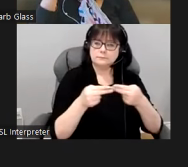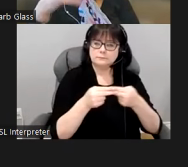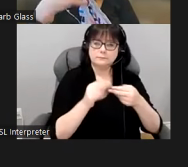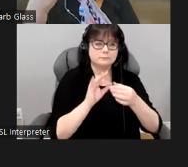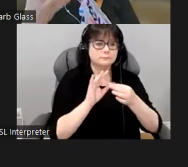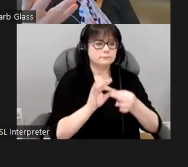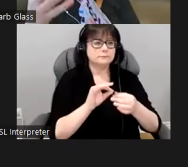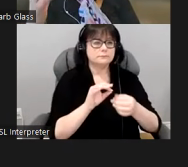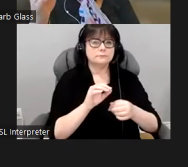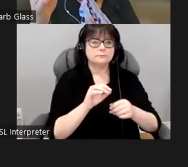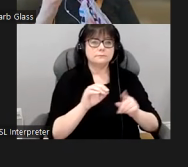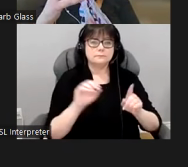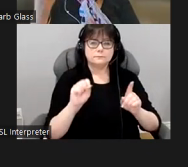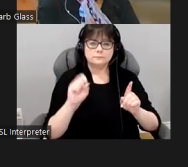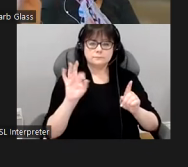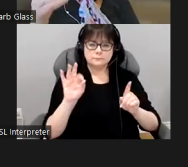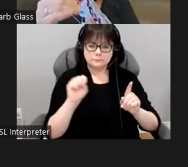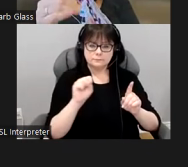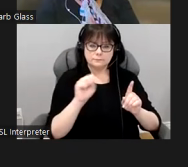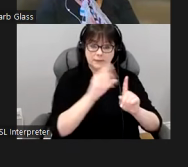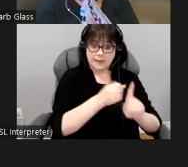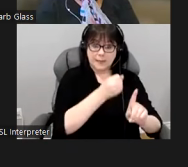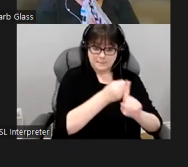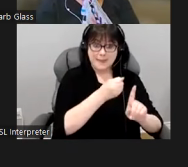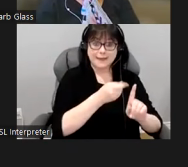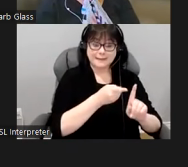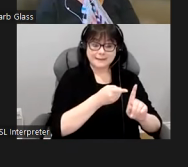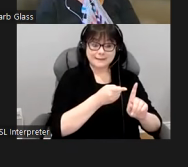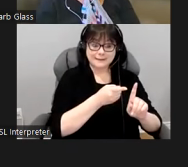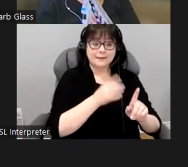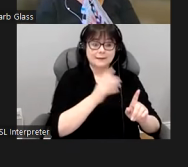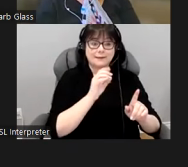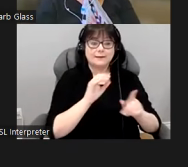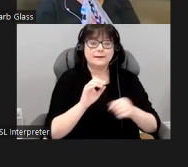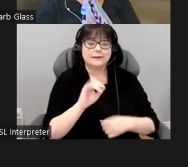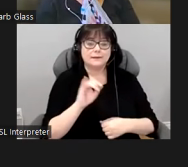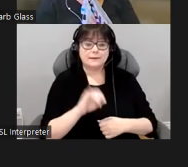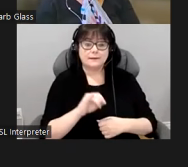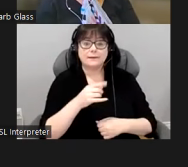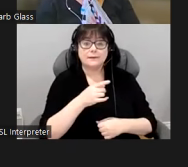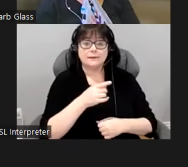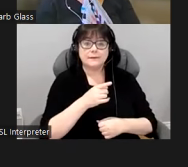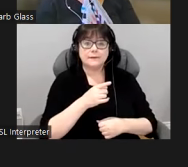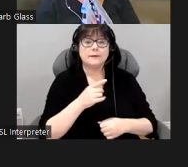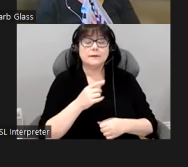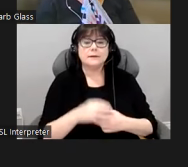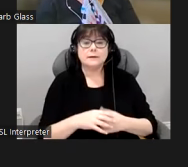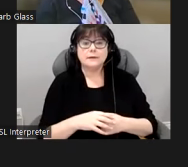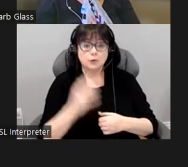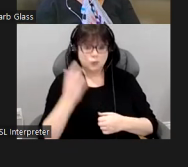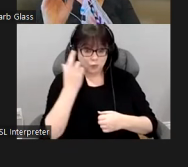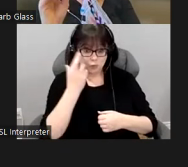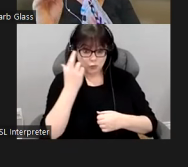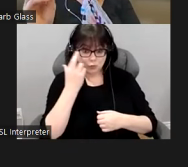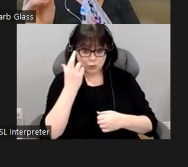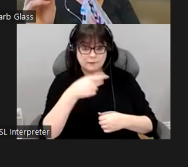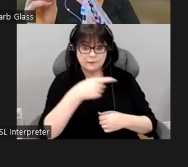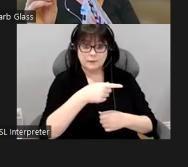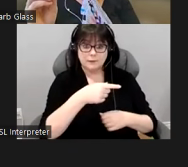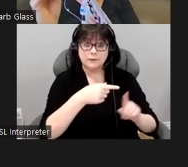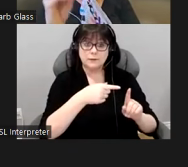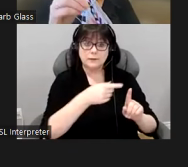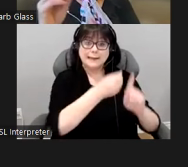the Skills for Success, the slide I said, remember, I'm going to refer back to it. The reason that I am is because some of those